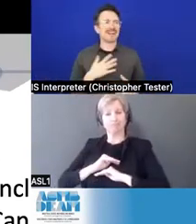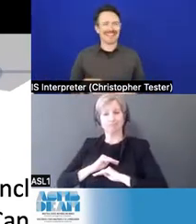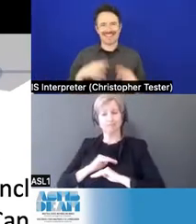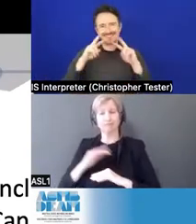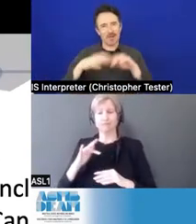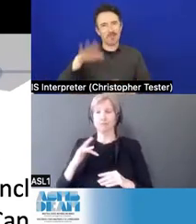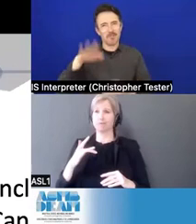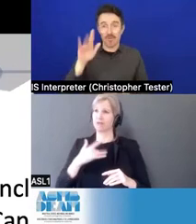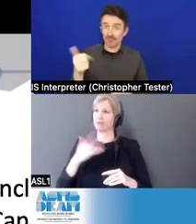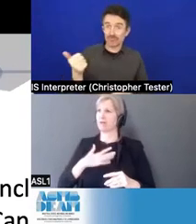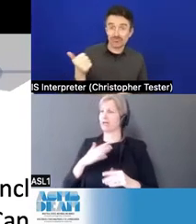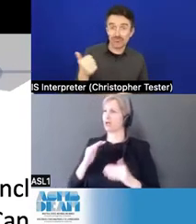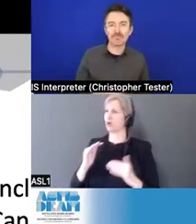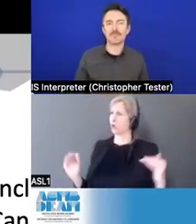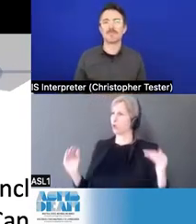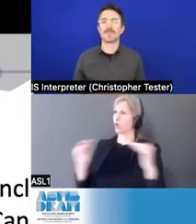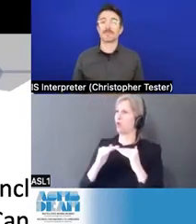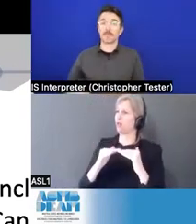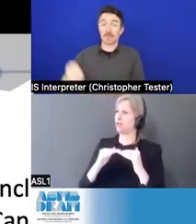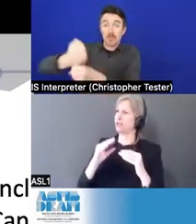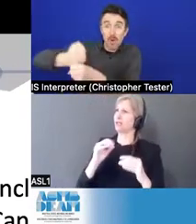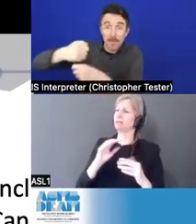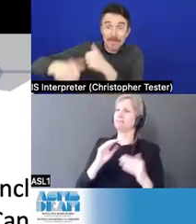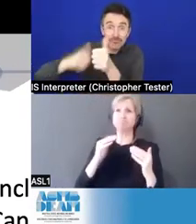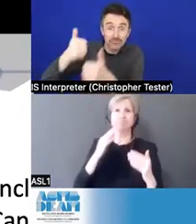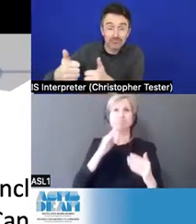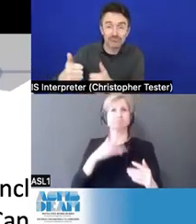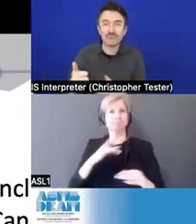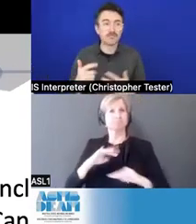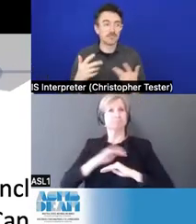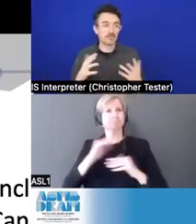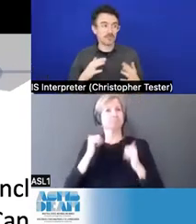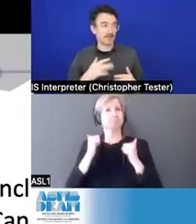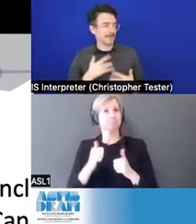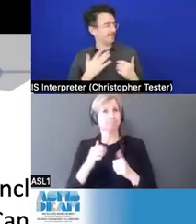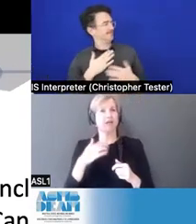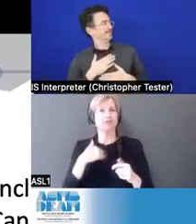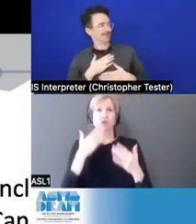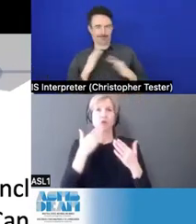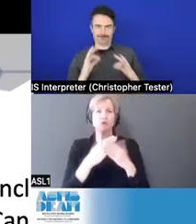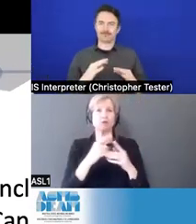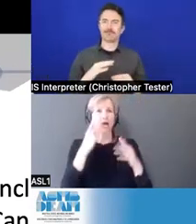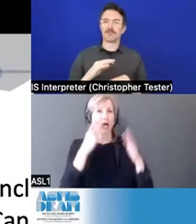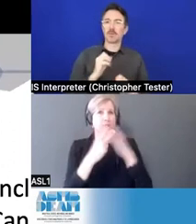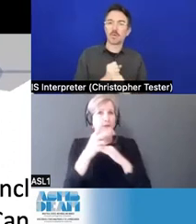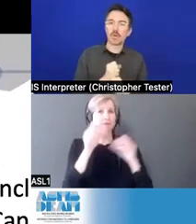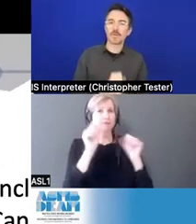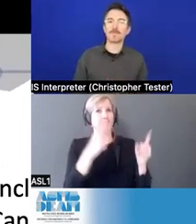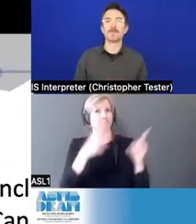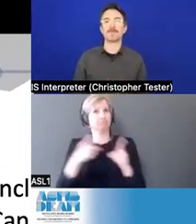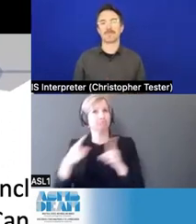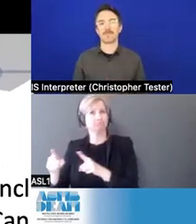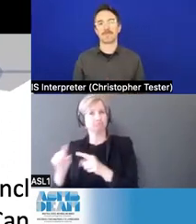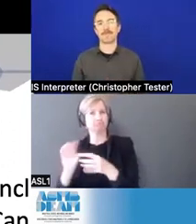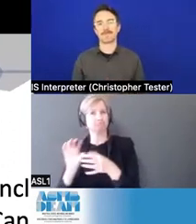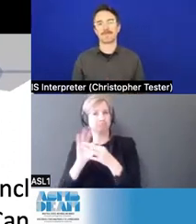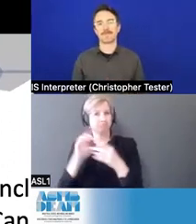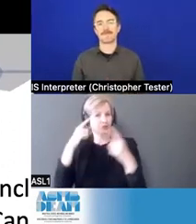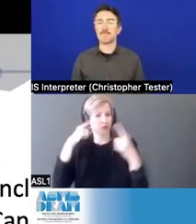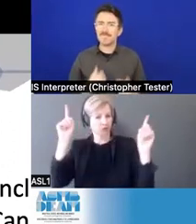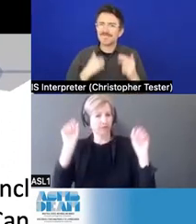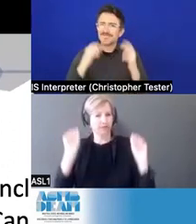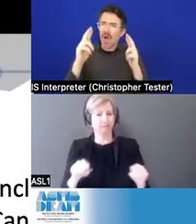life, equality, as well as sustainable outcomes. So these are just some of the examples that we would like